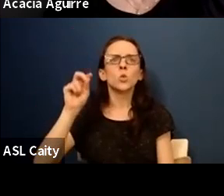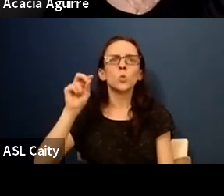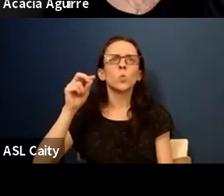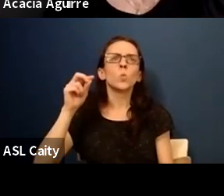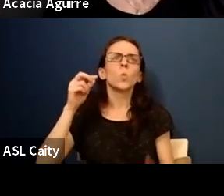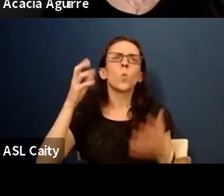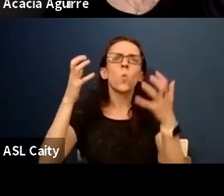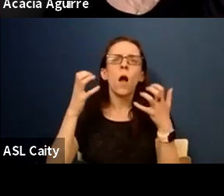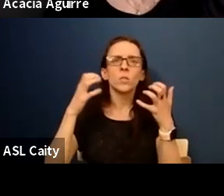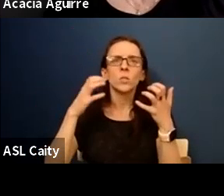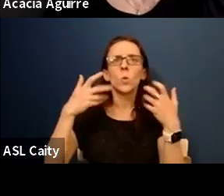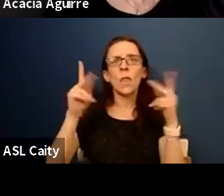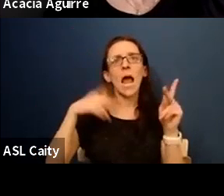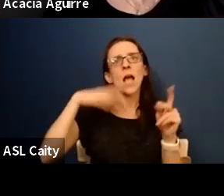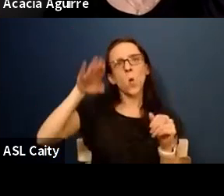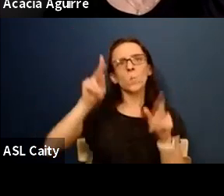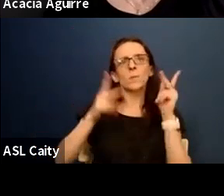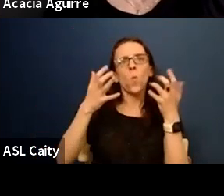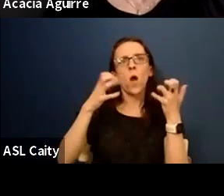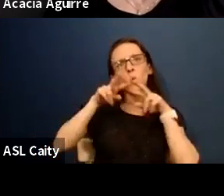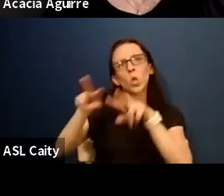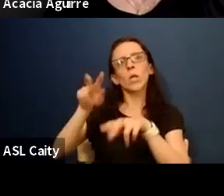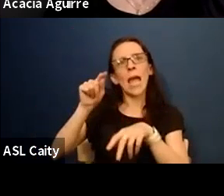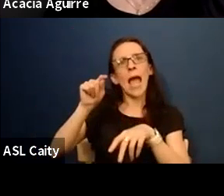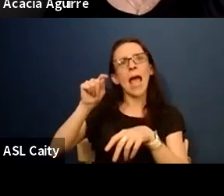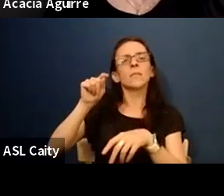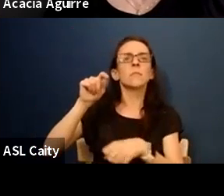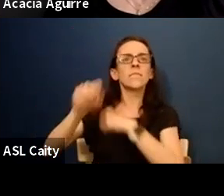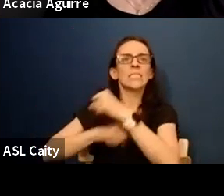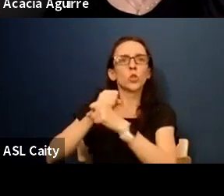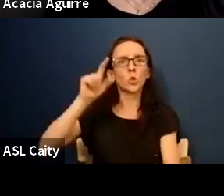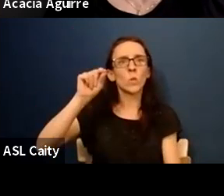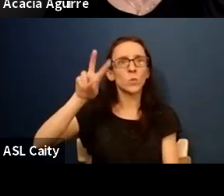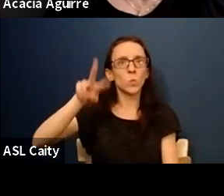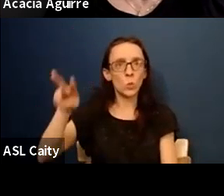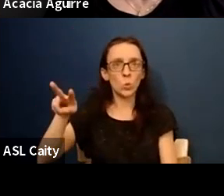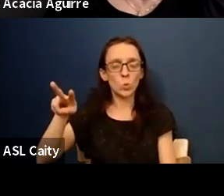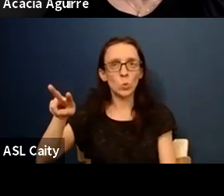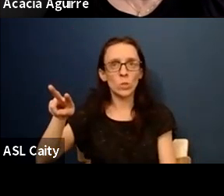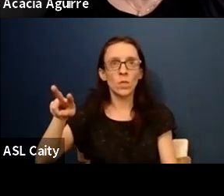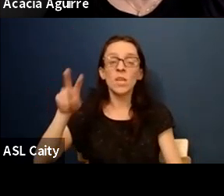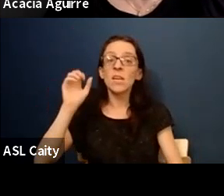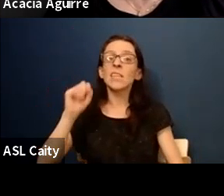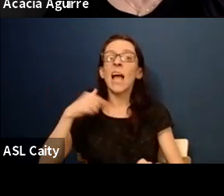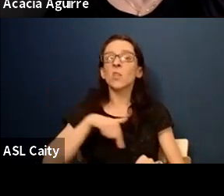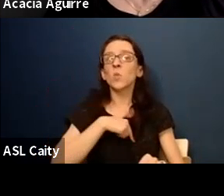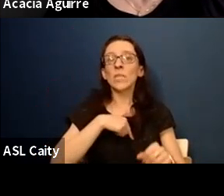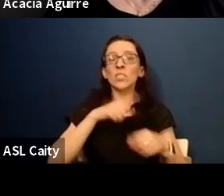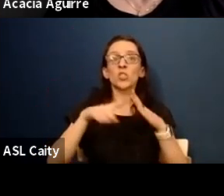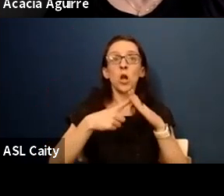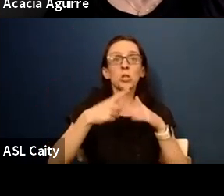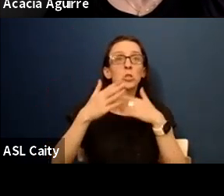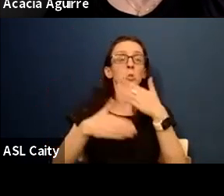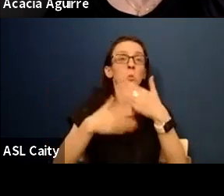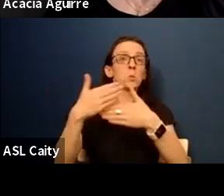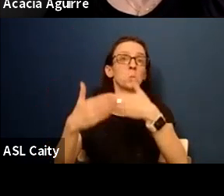I know folks wanted to look at 22 first. Can we move toward a conversation